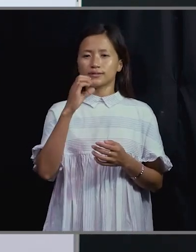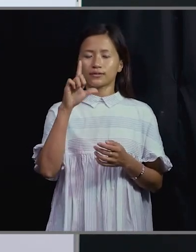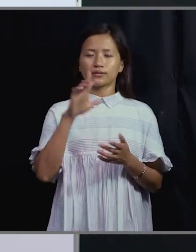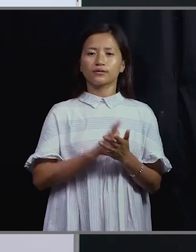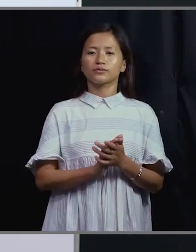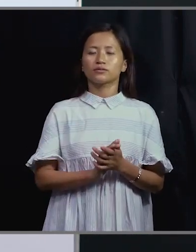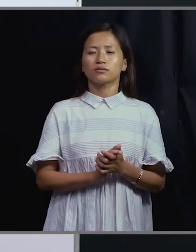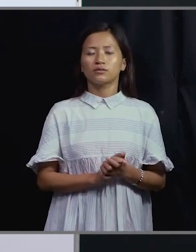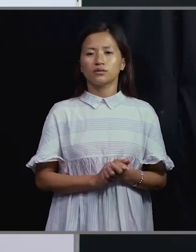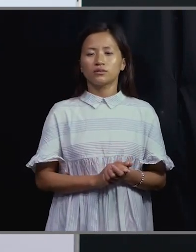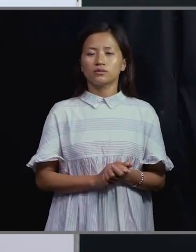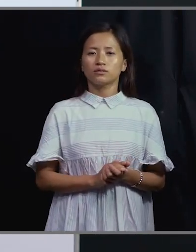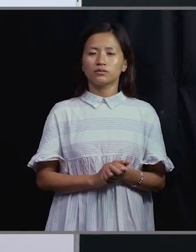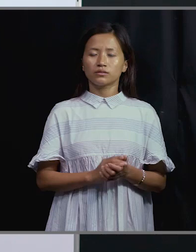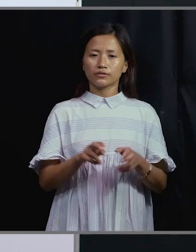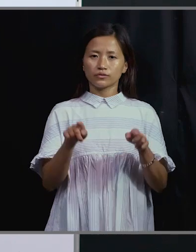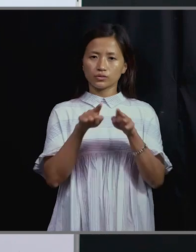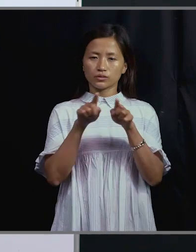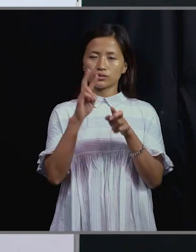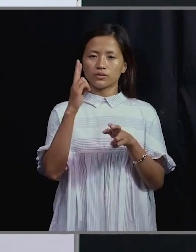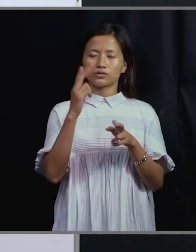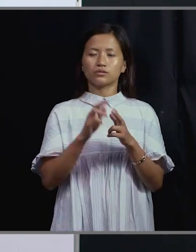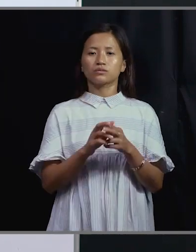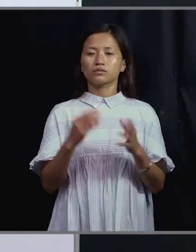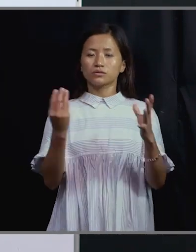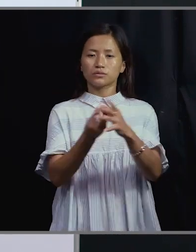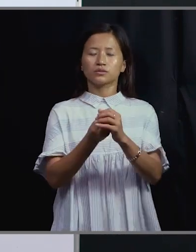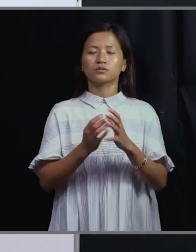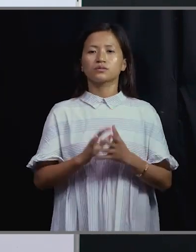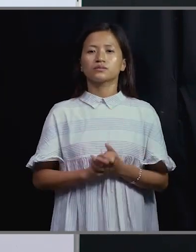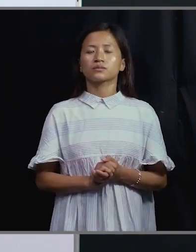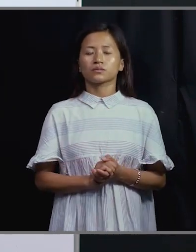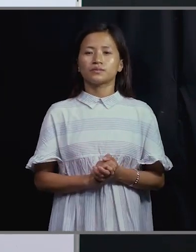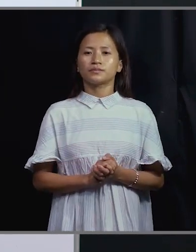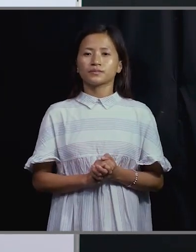Similarly, if there are two NO2 groups,